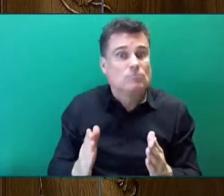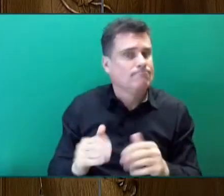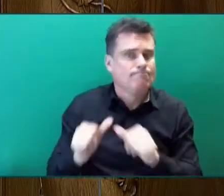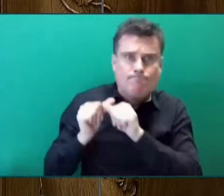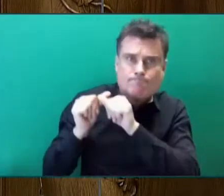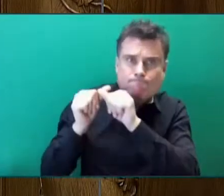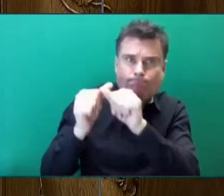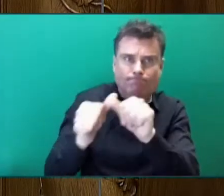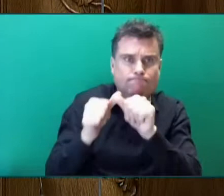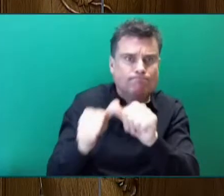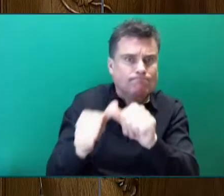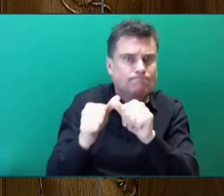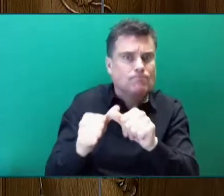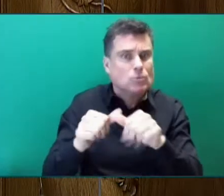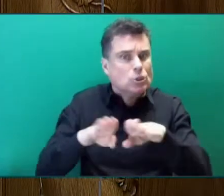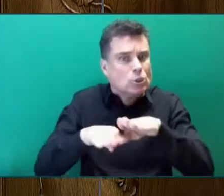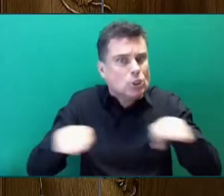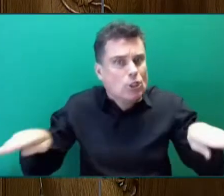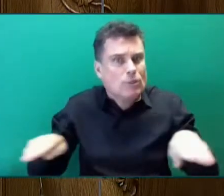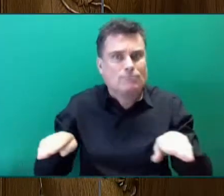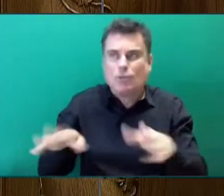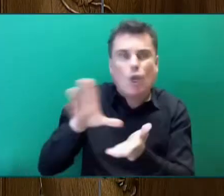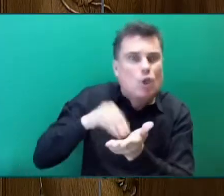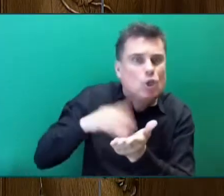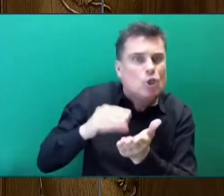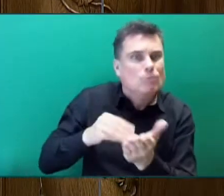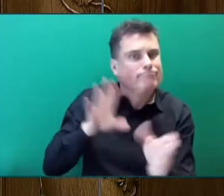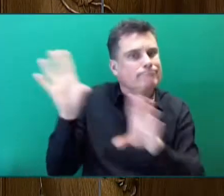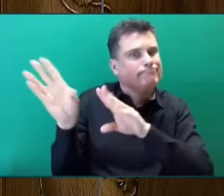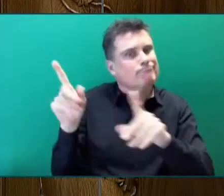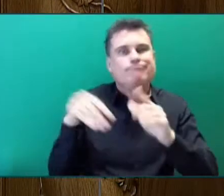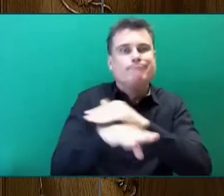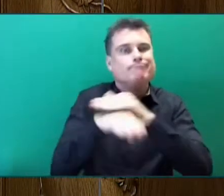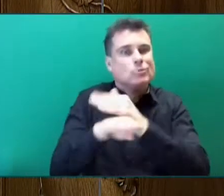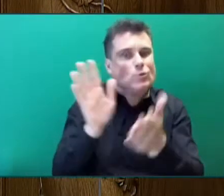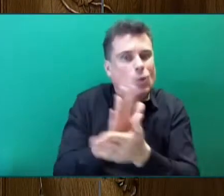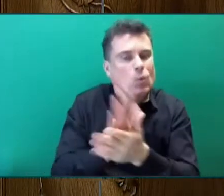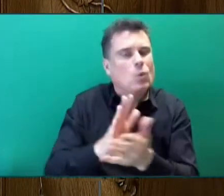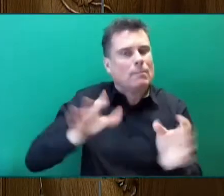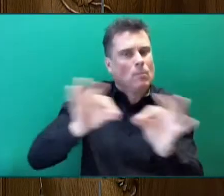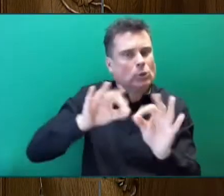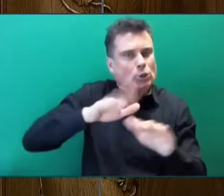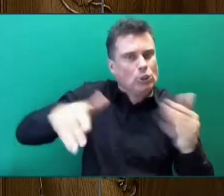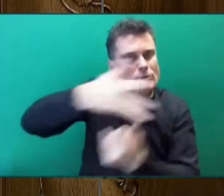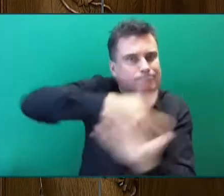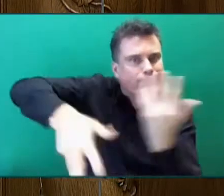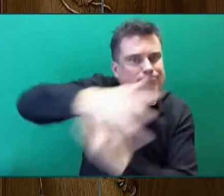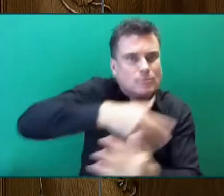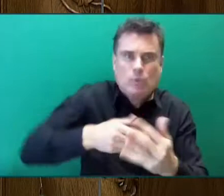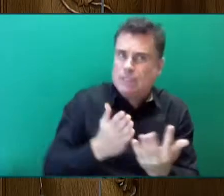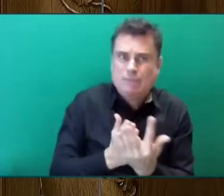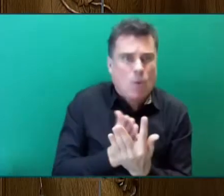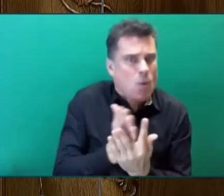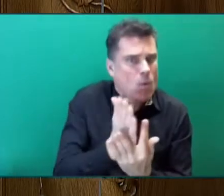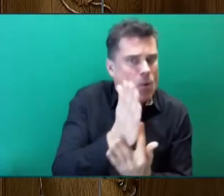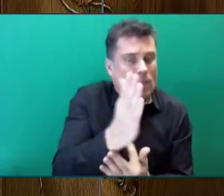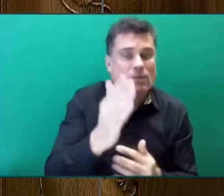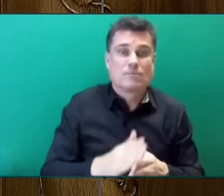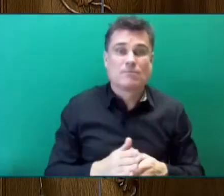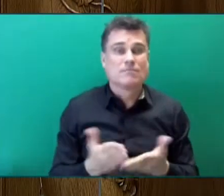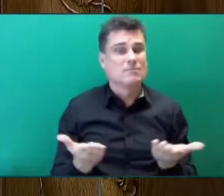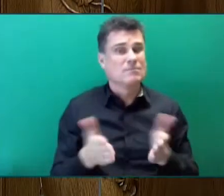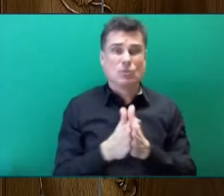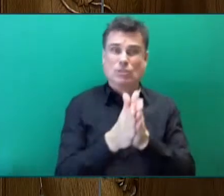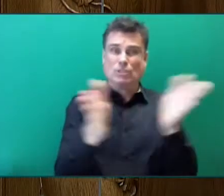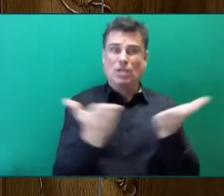with friends. Most of all, ordinary British Columbians have made extraordinary efforts and sacrifices to keep